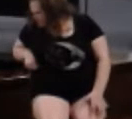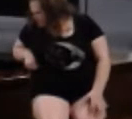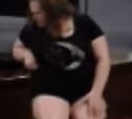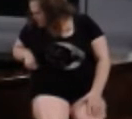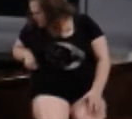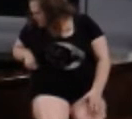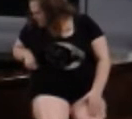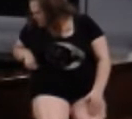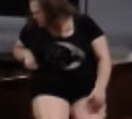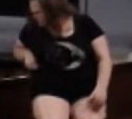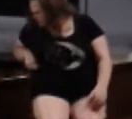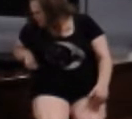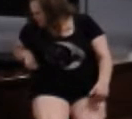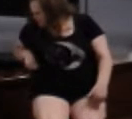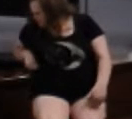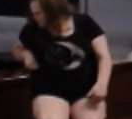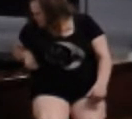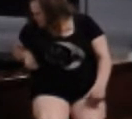Thank you.